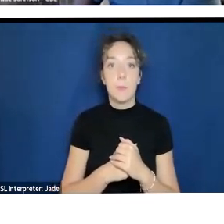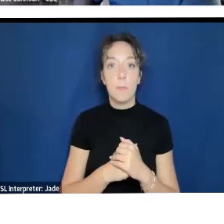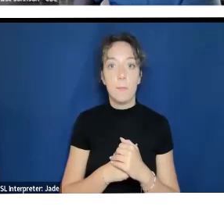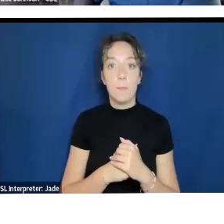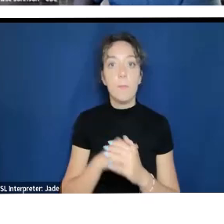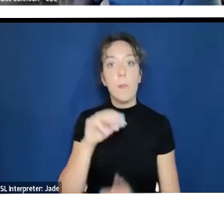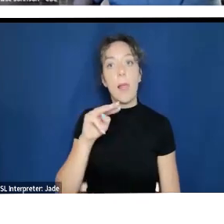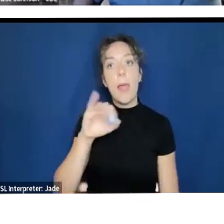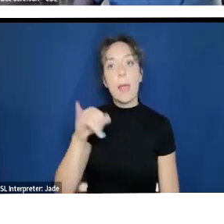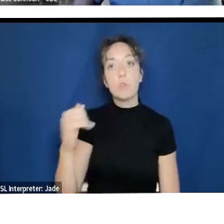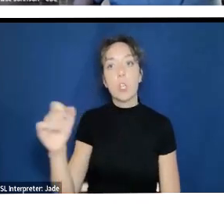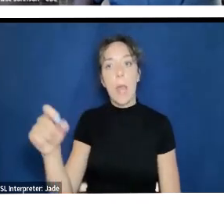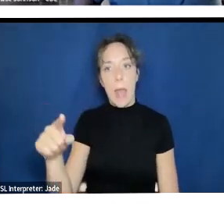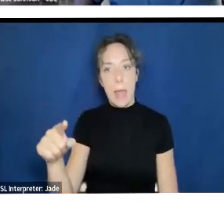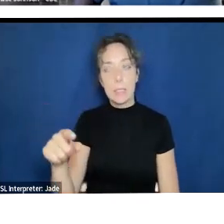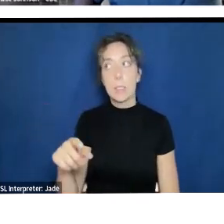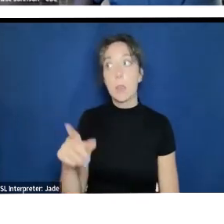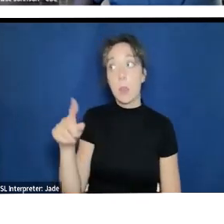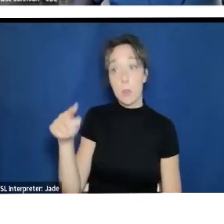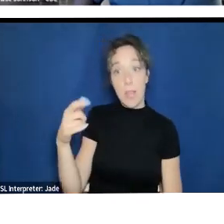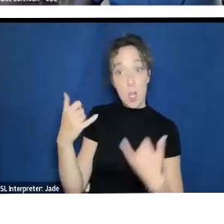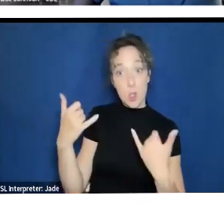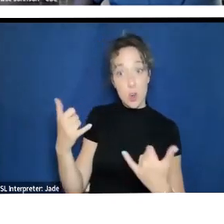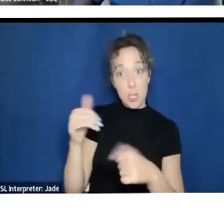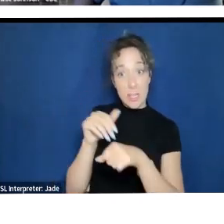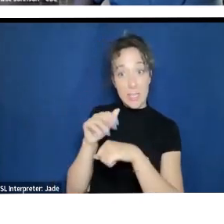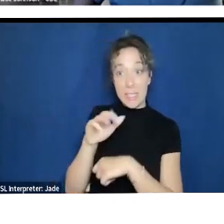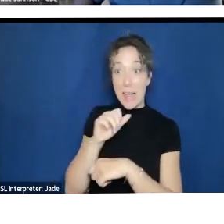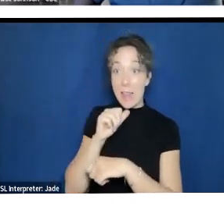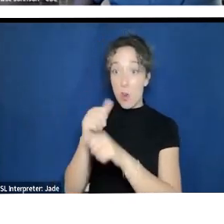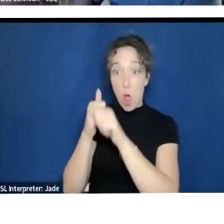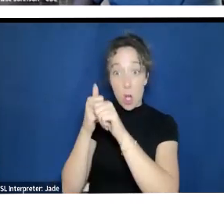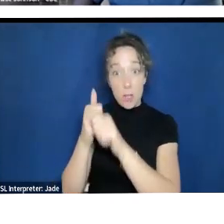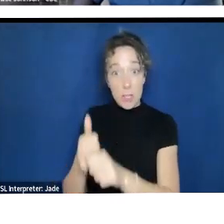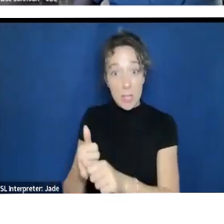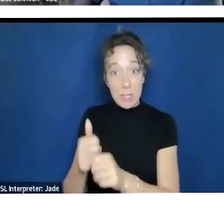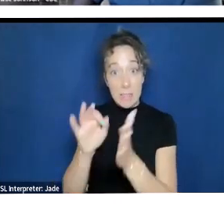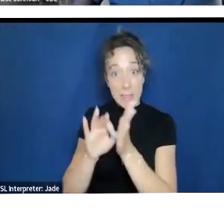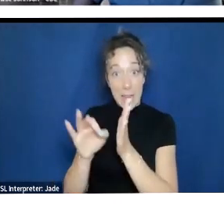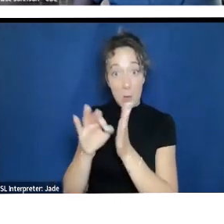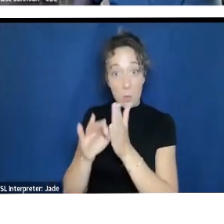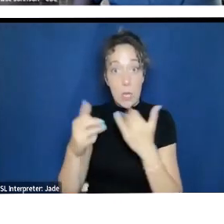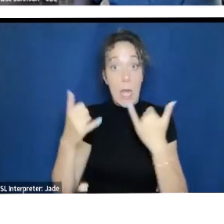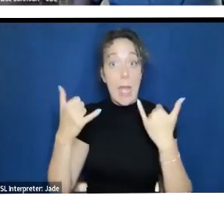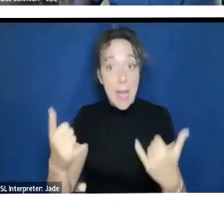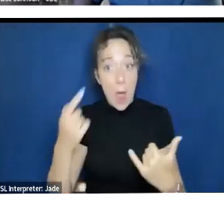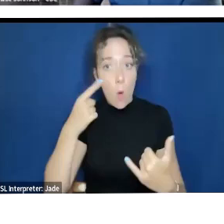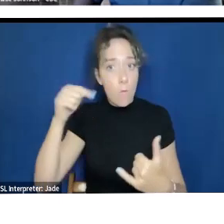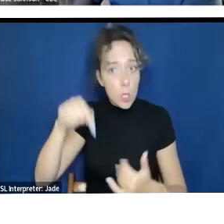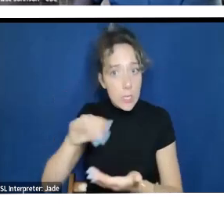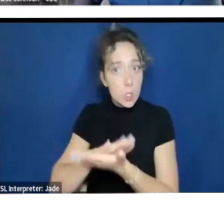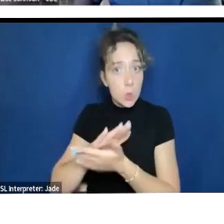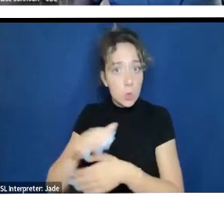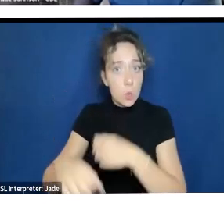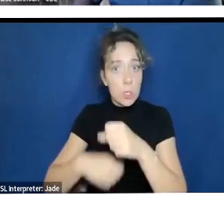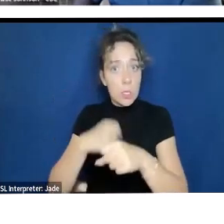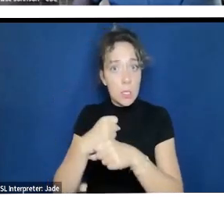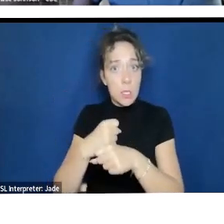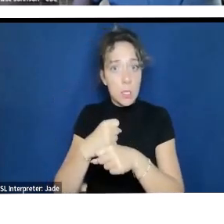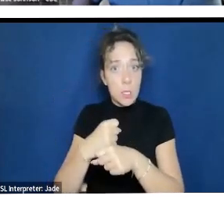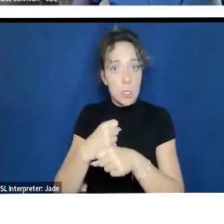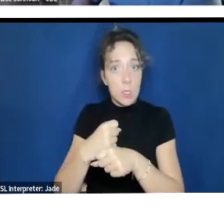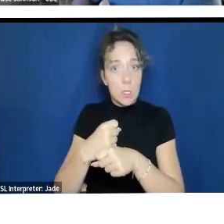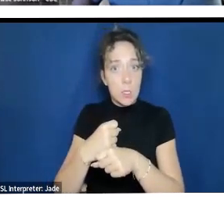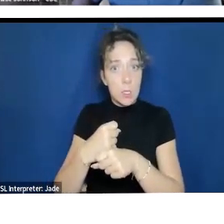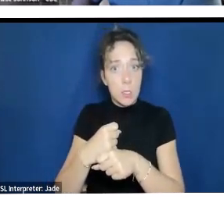MJ asks, do they currently send the non-compliance counts now for this school year? Yes,